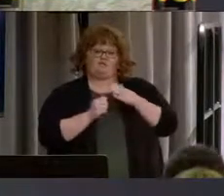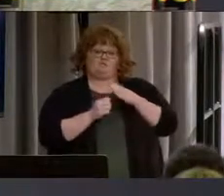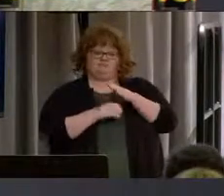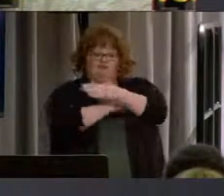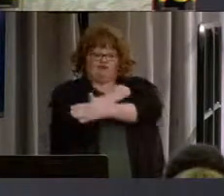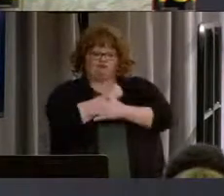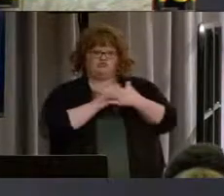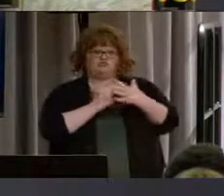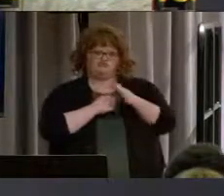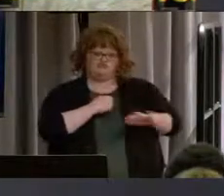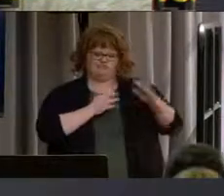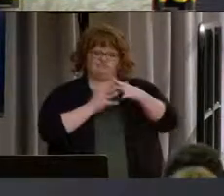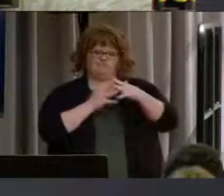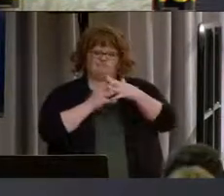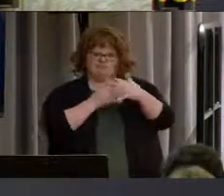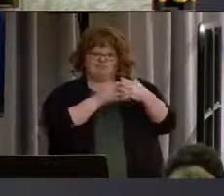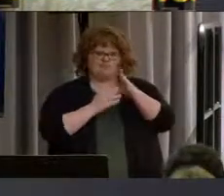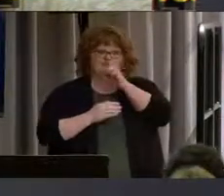in time.